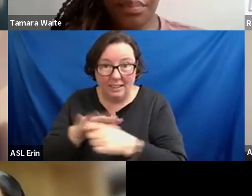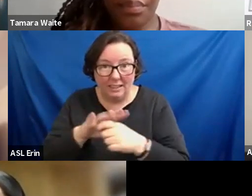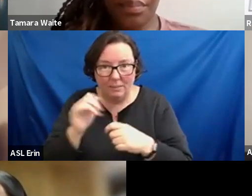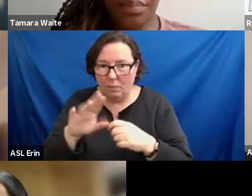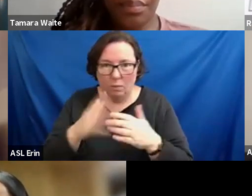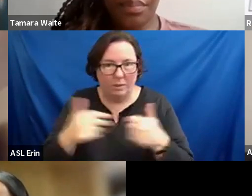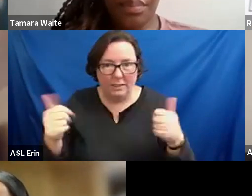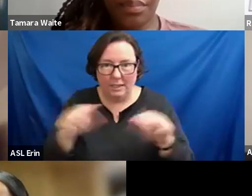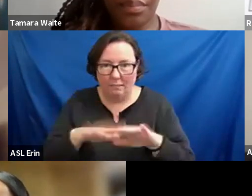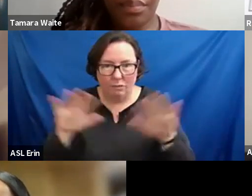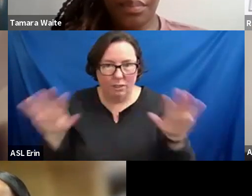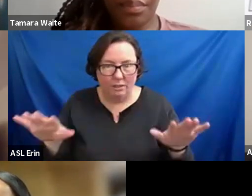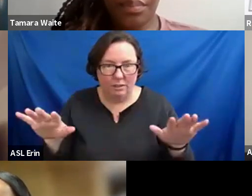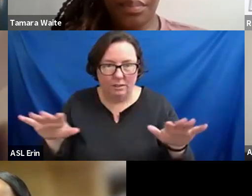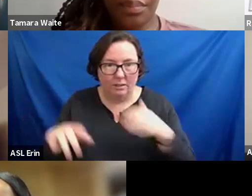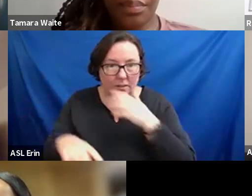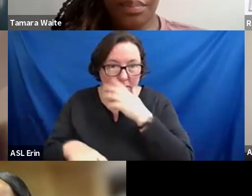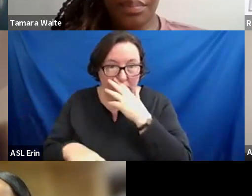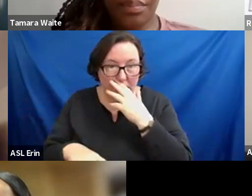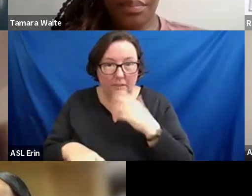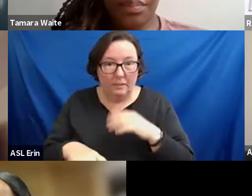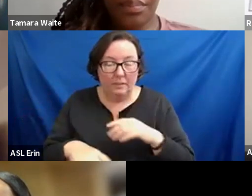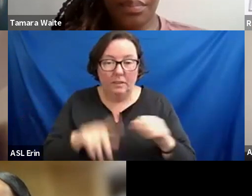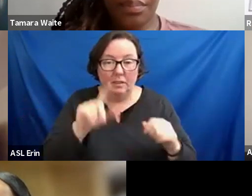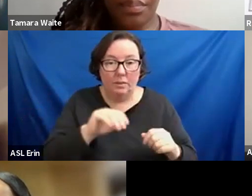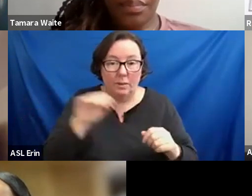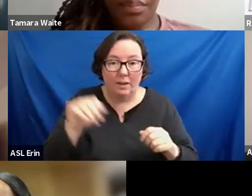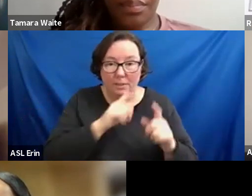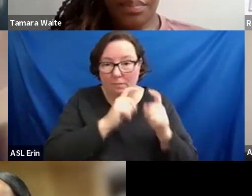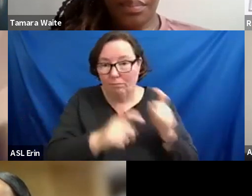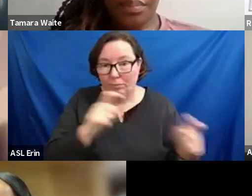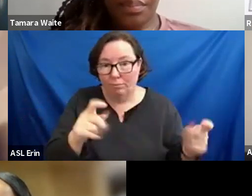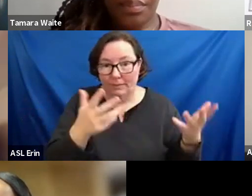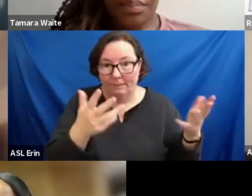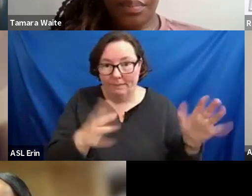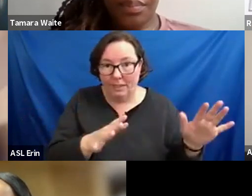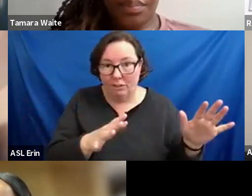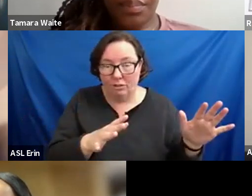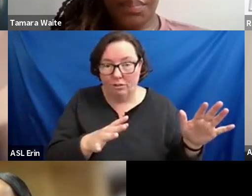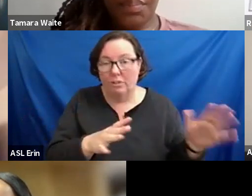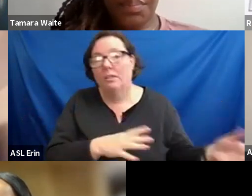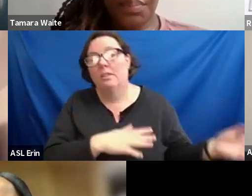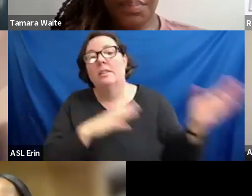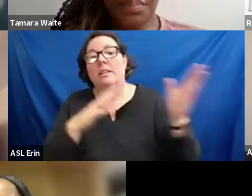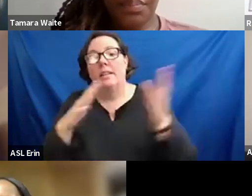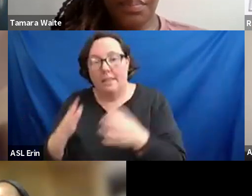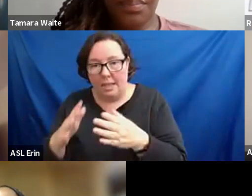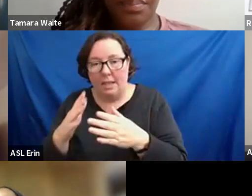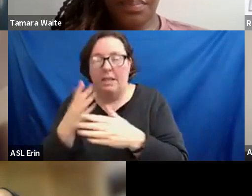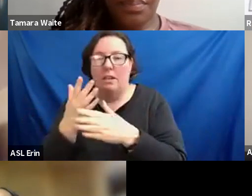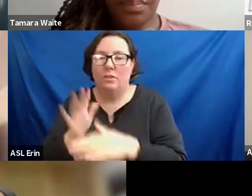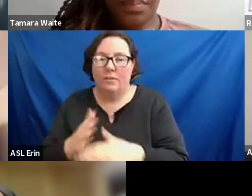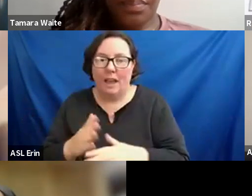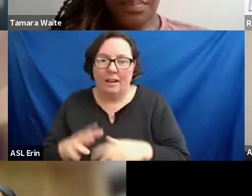were they looked at separately, meaning 20% of the seats were allocated by merit according to school ranking, and